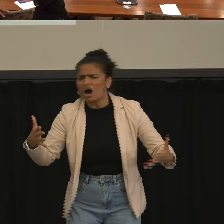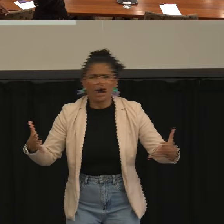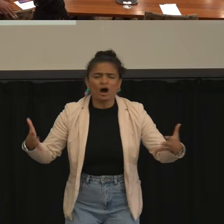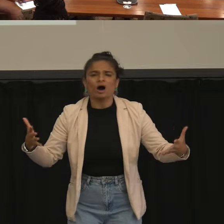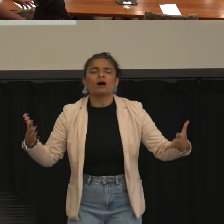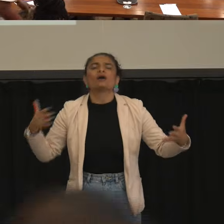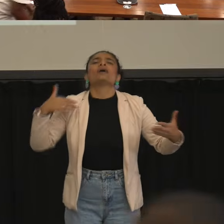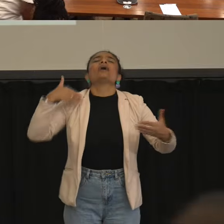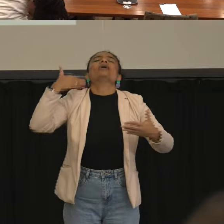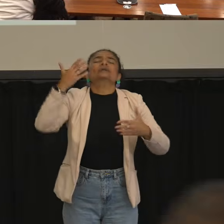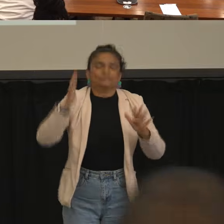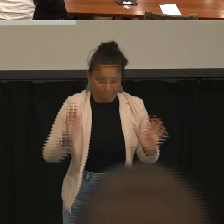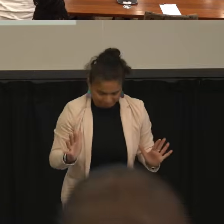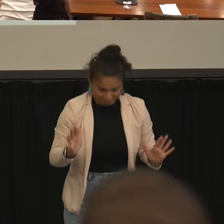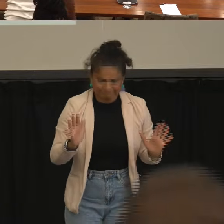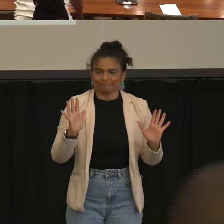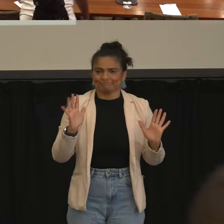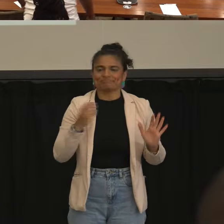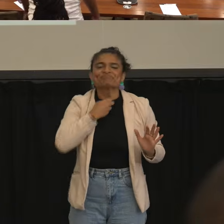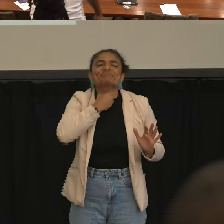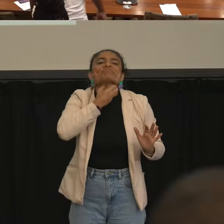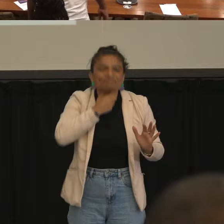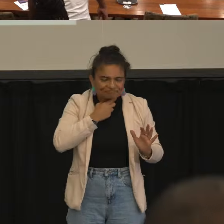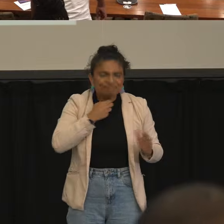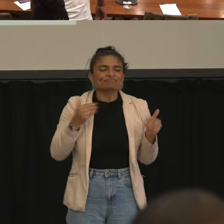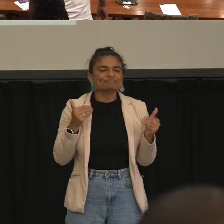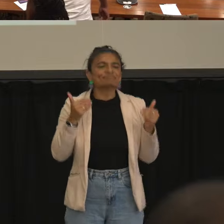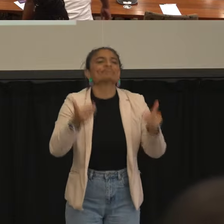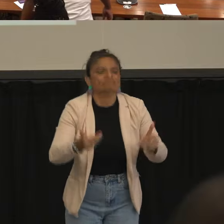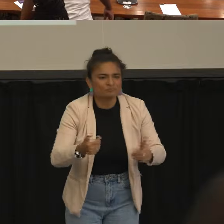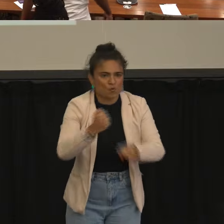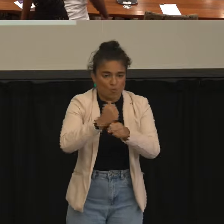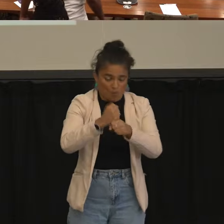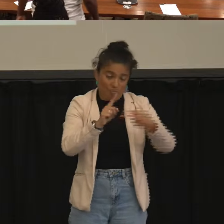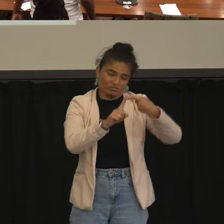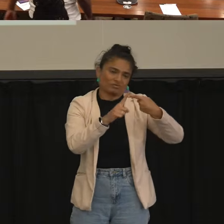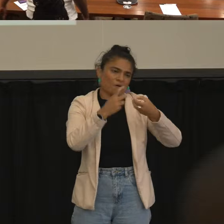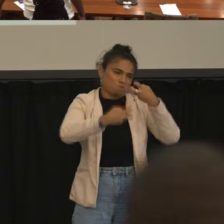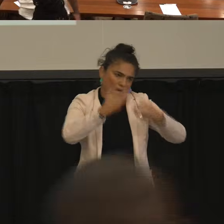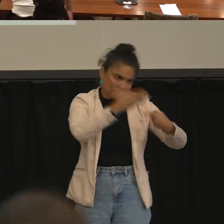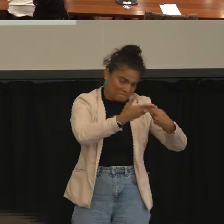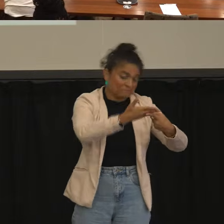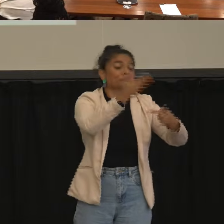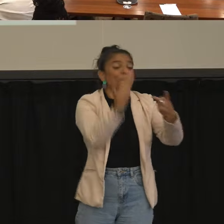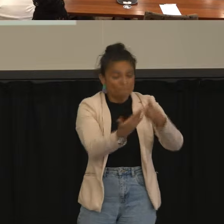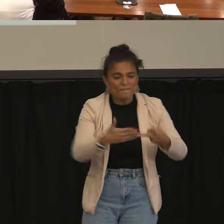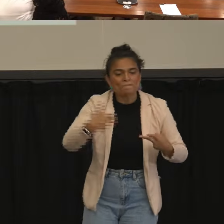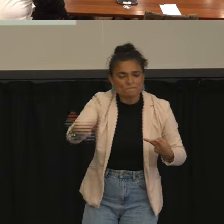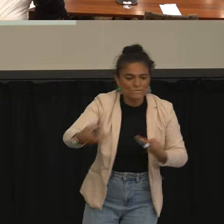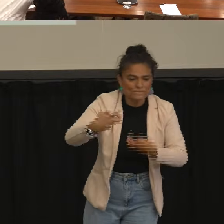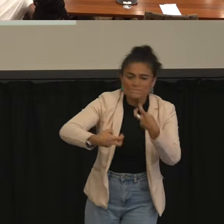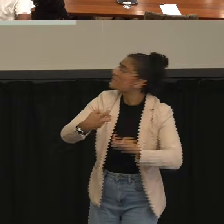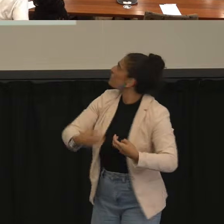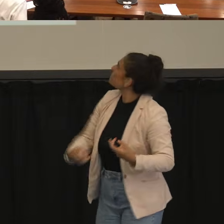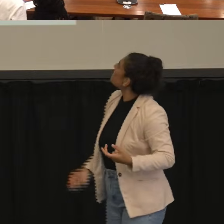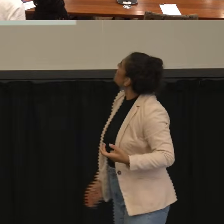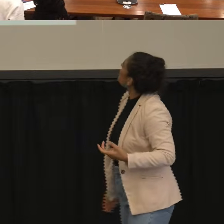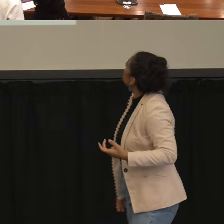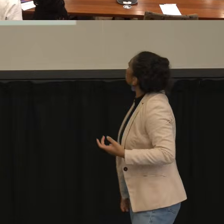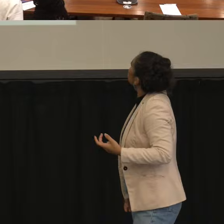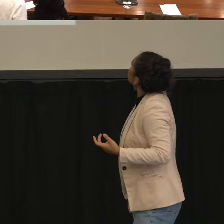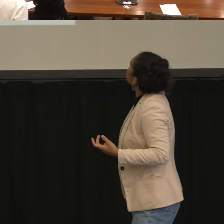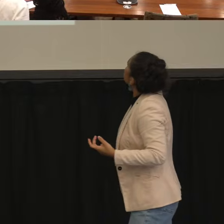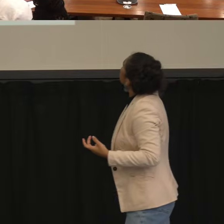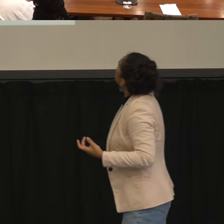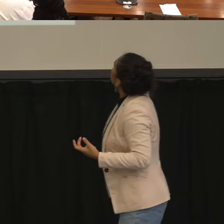system itself and the spreadsheet, there were a few things that weren't matching. We had to re-look at making sure that they were both in